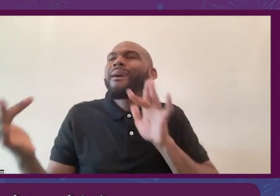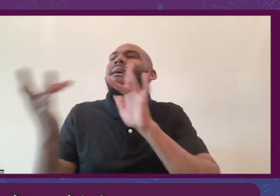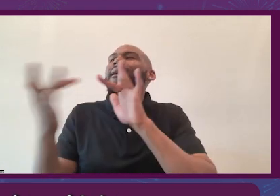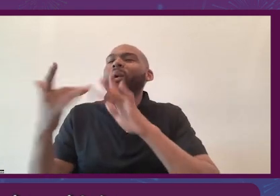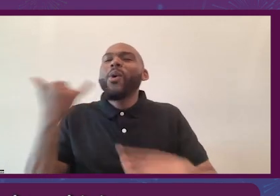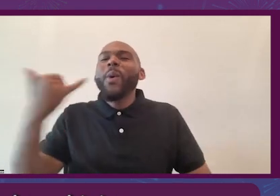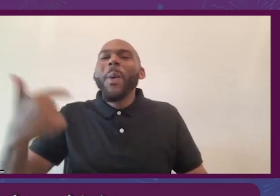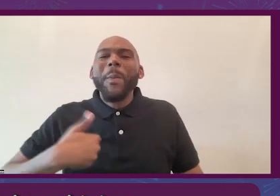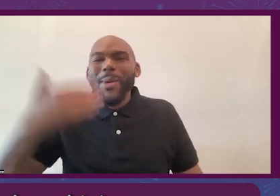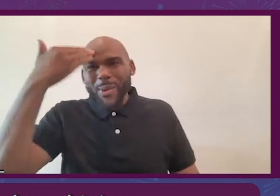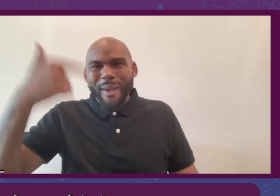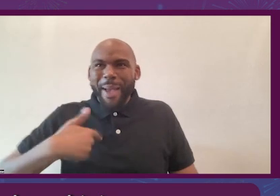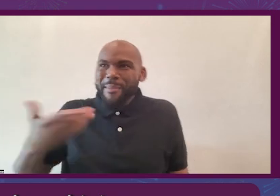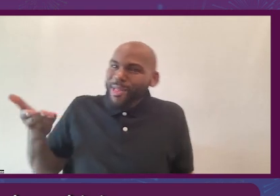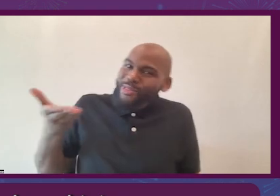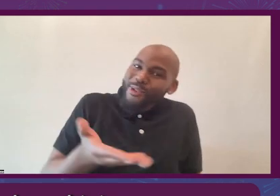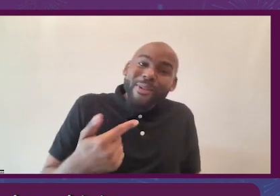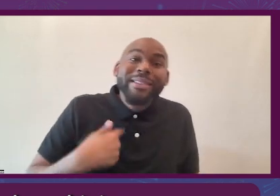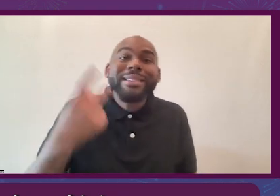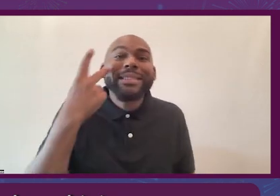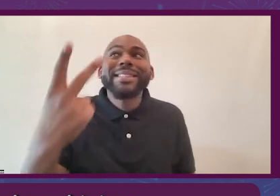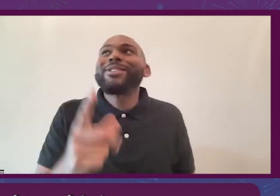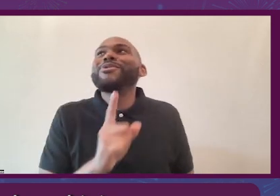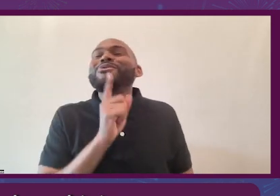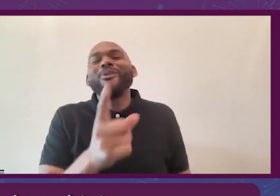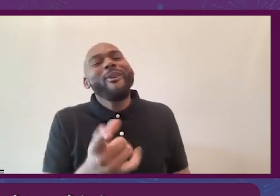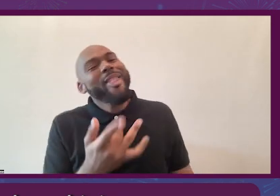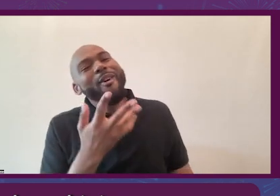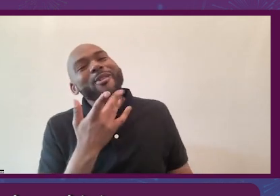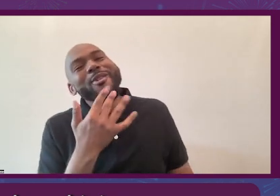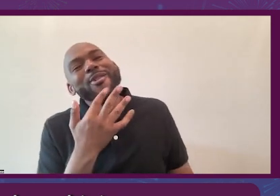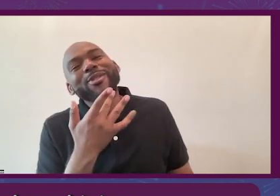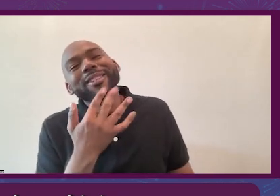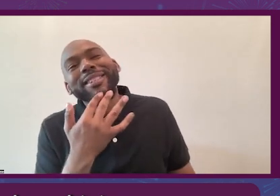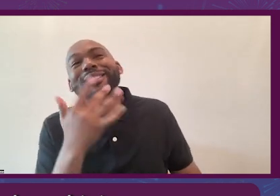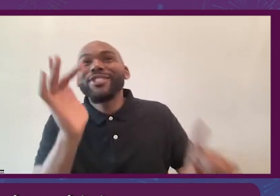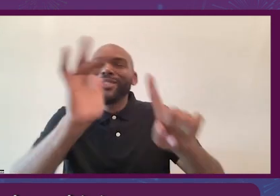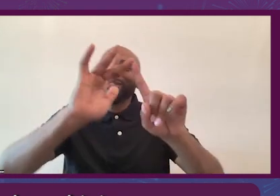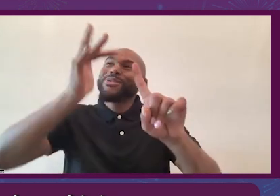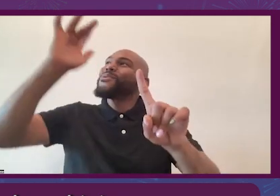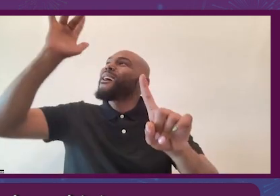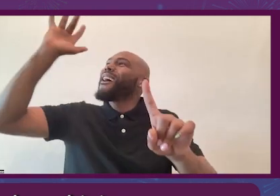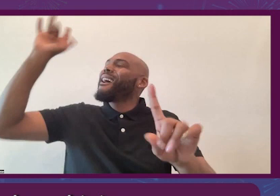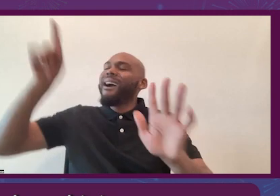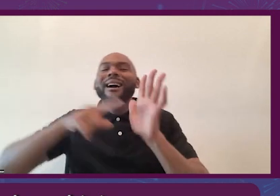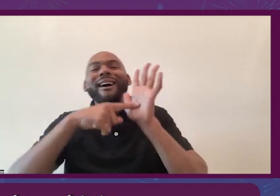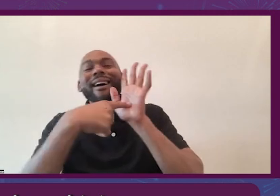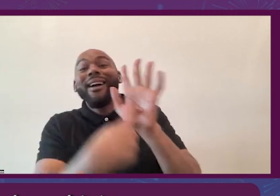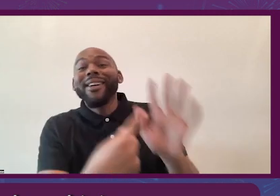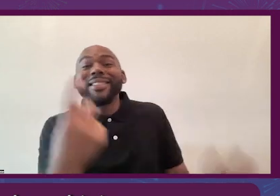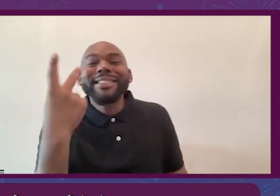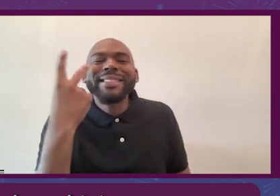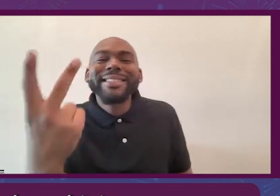there. And I see your true colors shining through. I see your